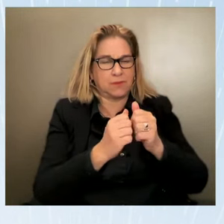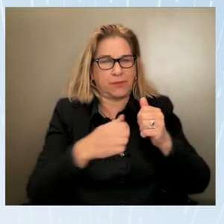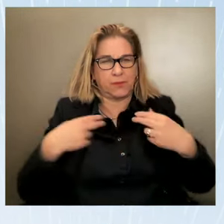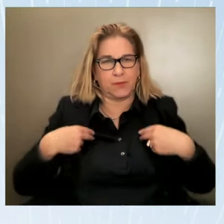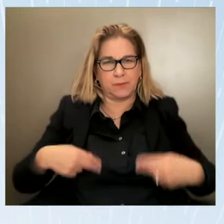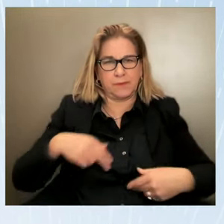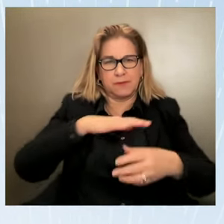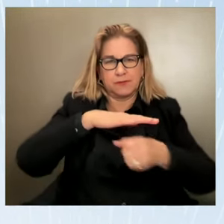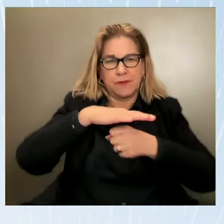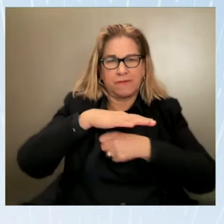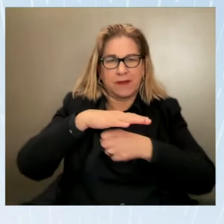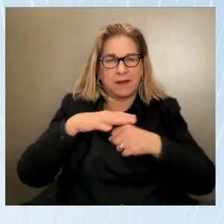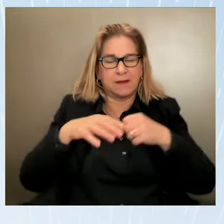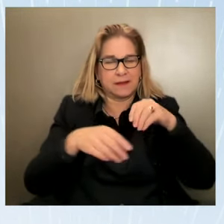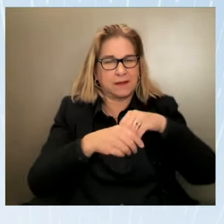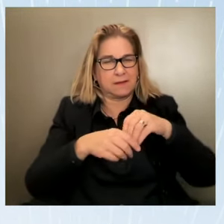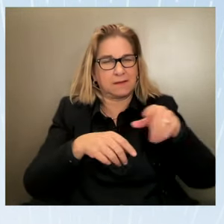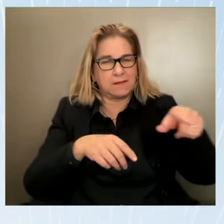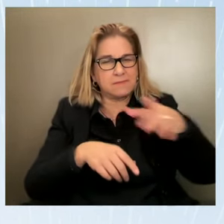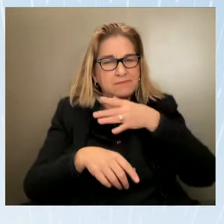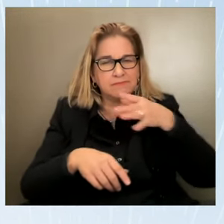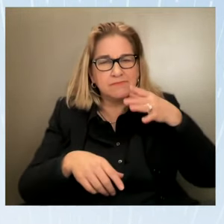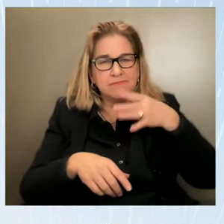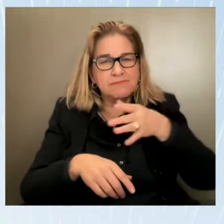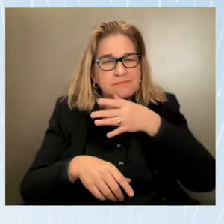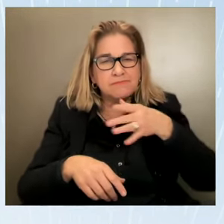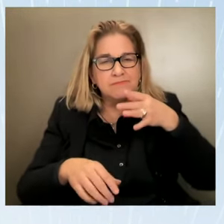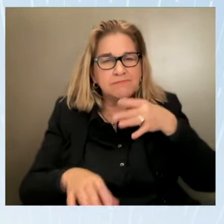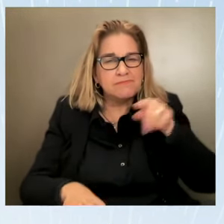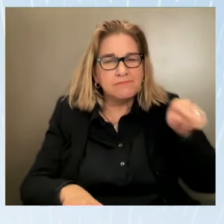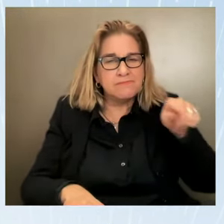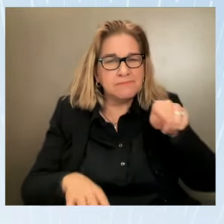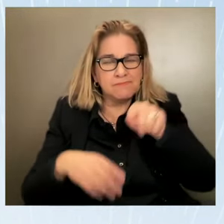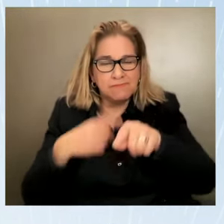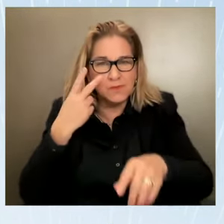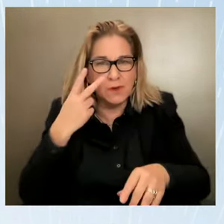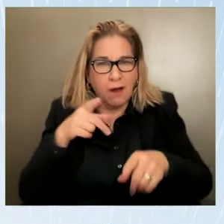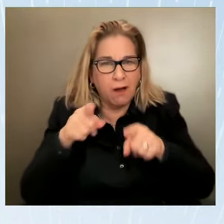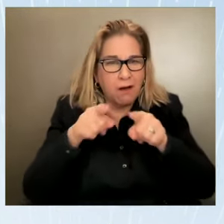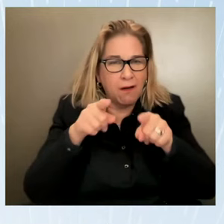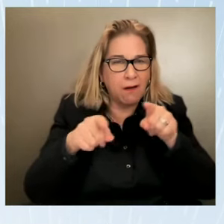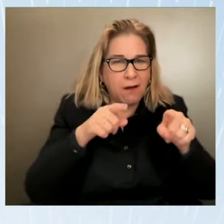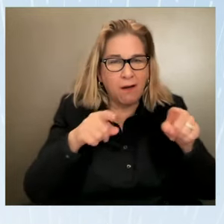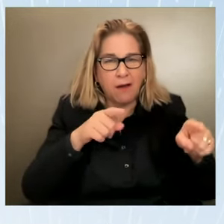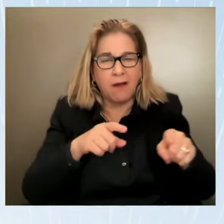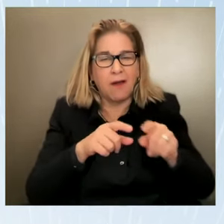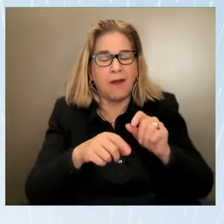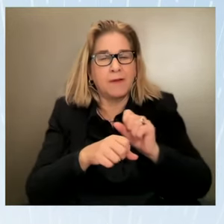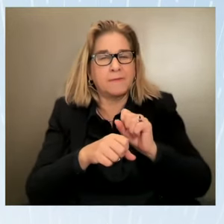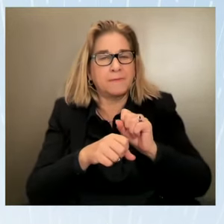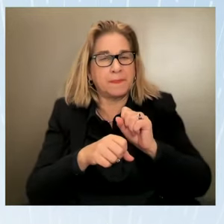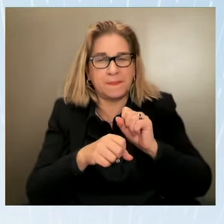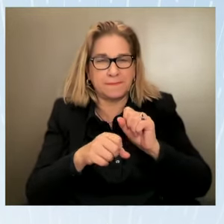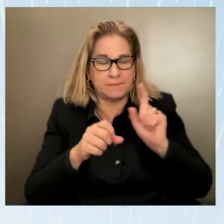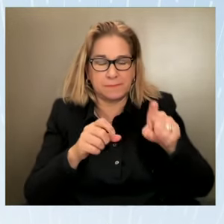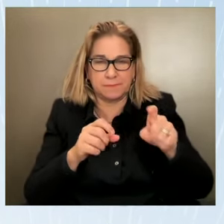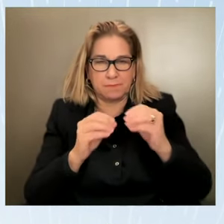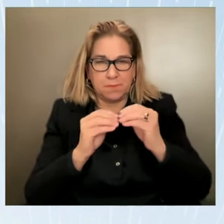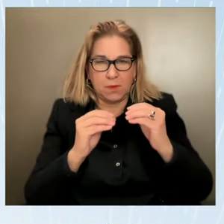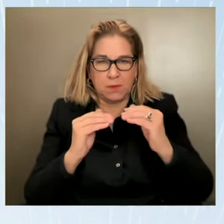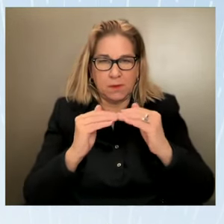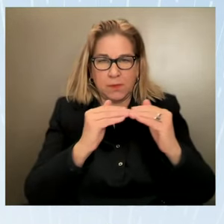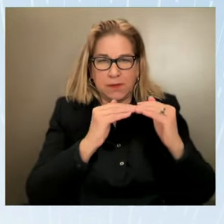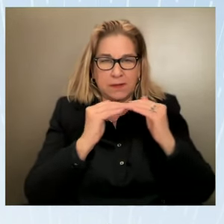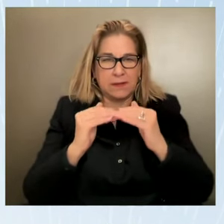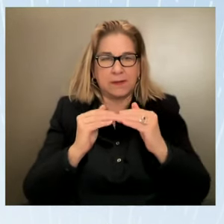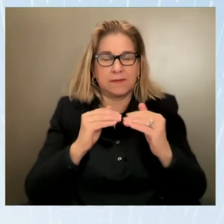and agriculture workers, and equity more broadly. One effort has to do with procurement and how that intersects